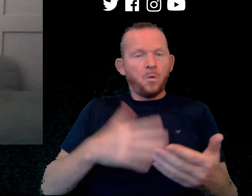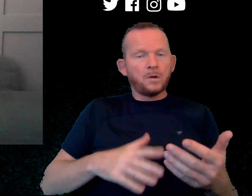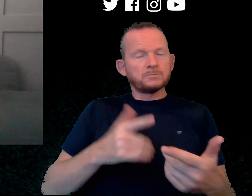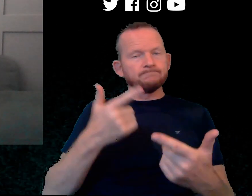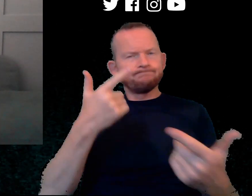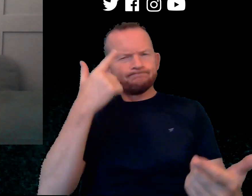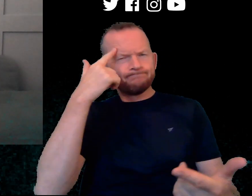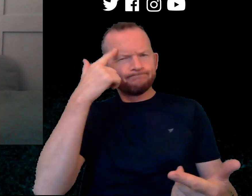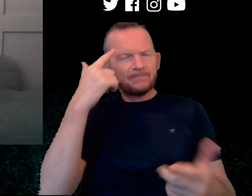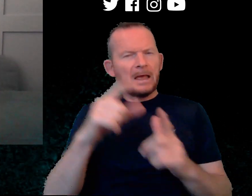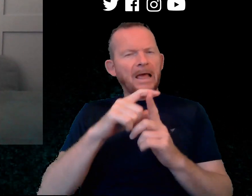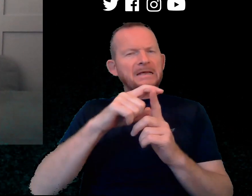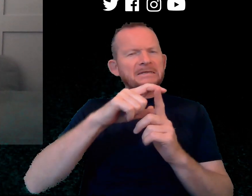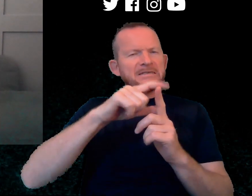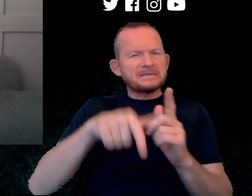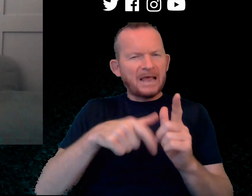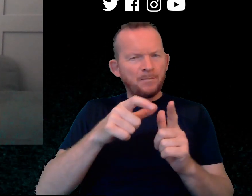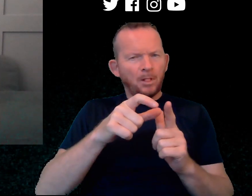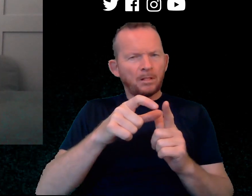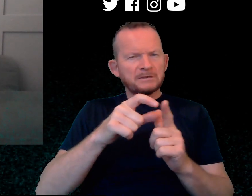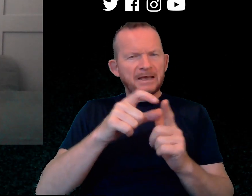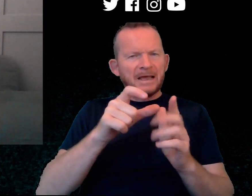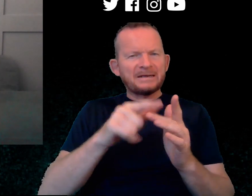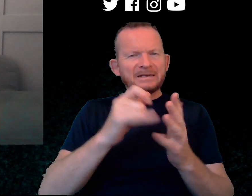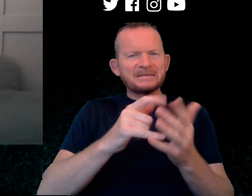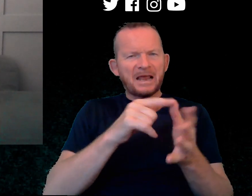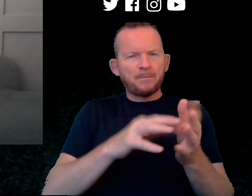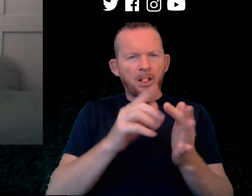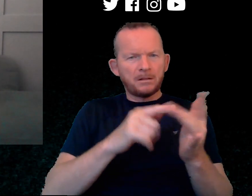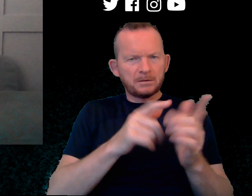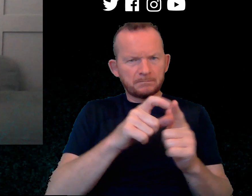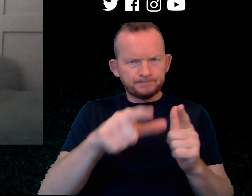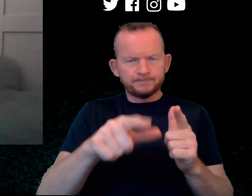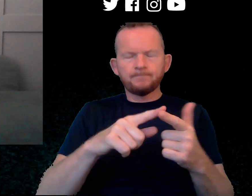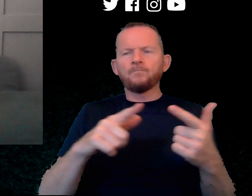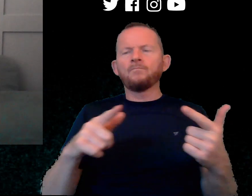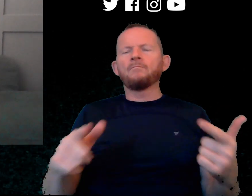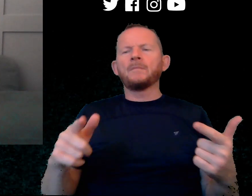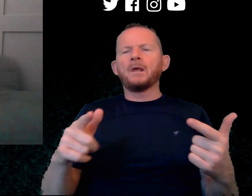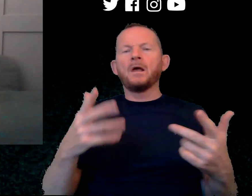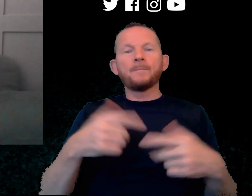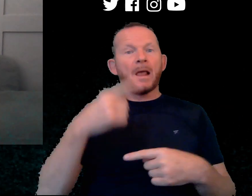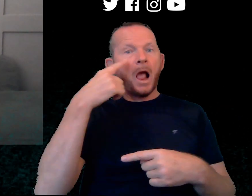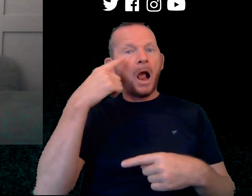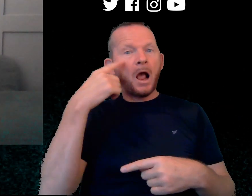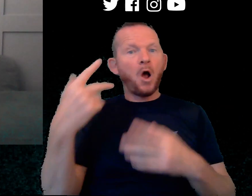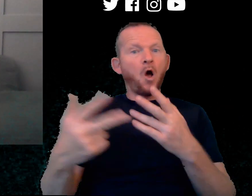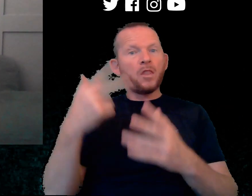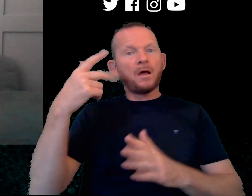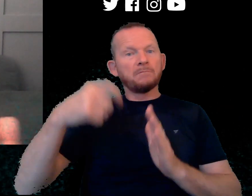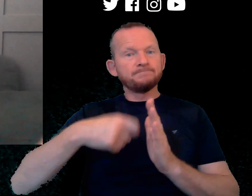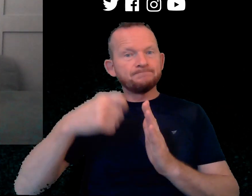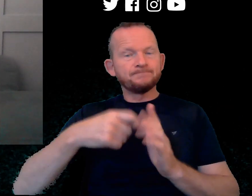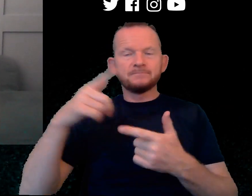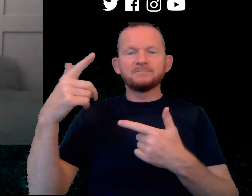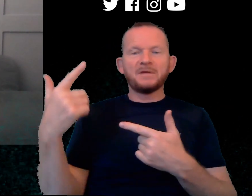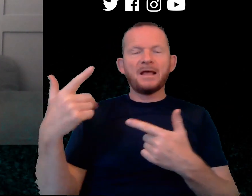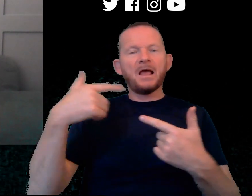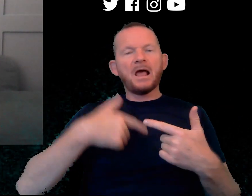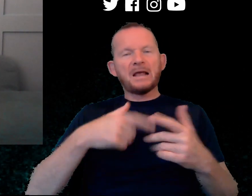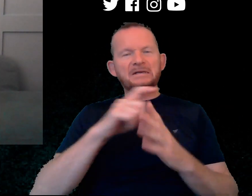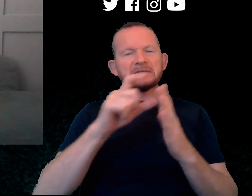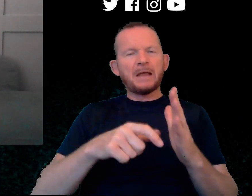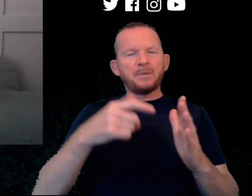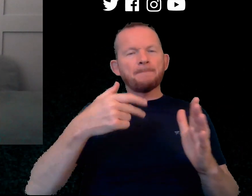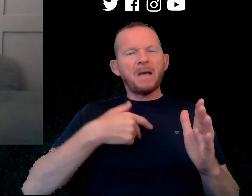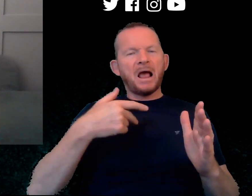popular but not without its flaws, disabled. So with that being said, let's get into it. You may have noticed from my other videos that